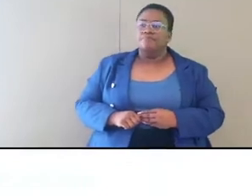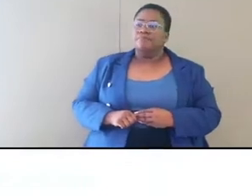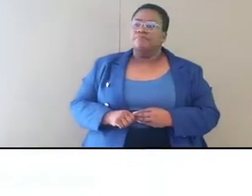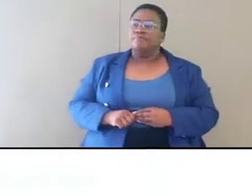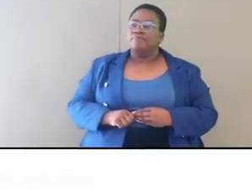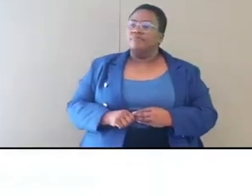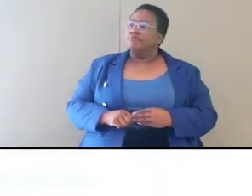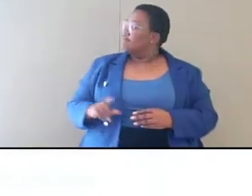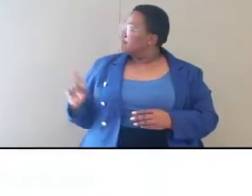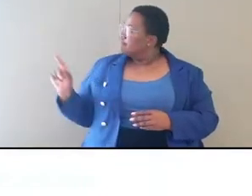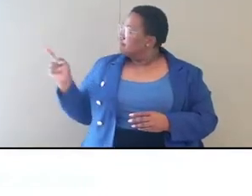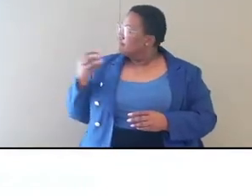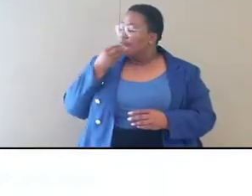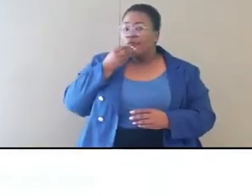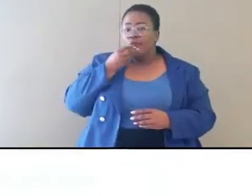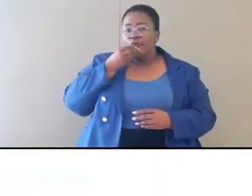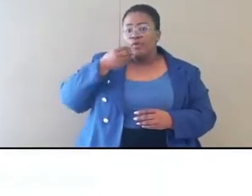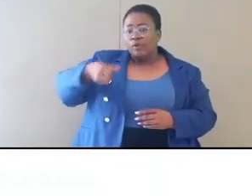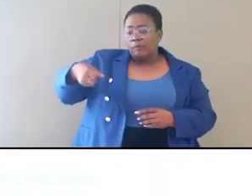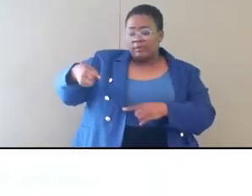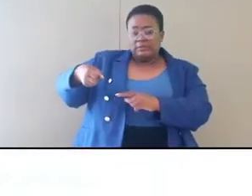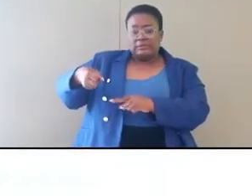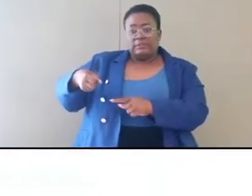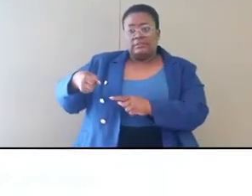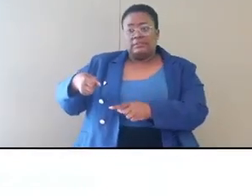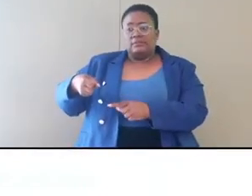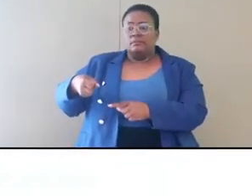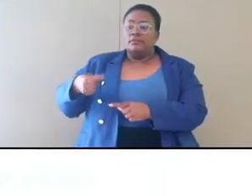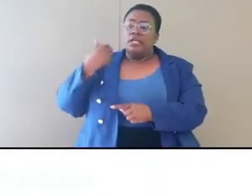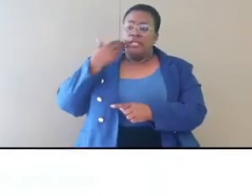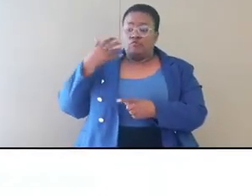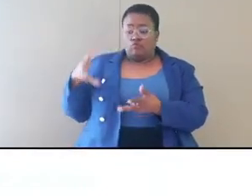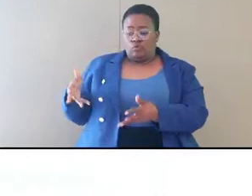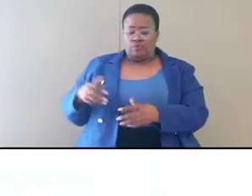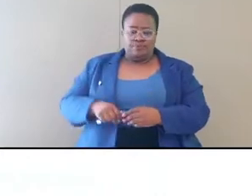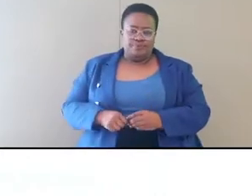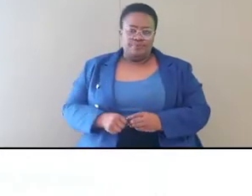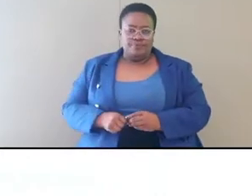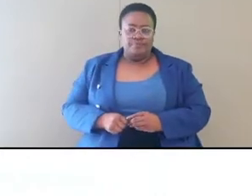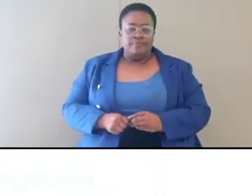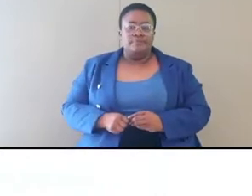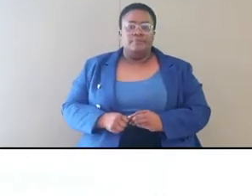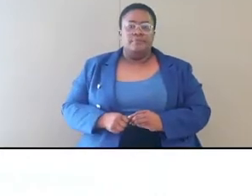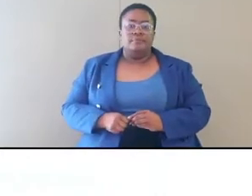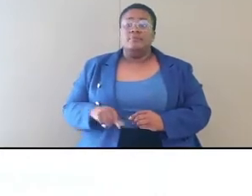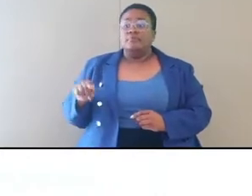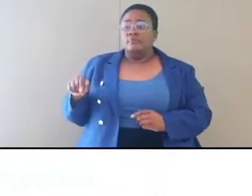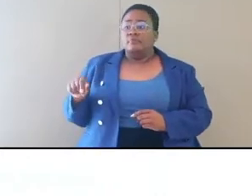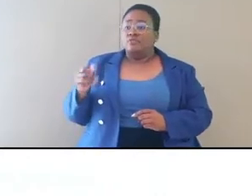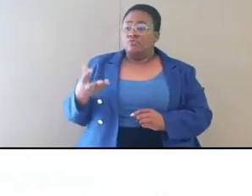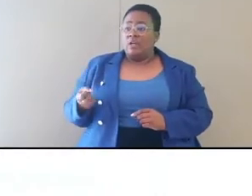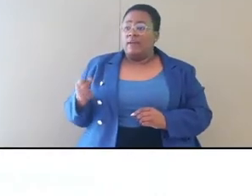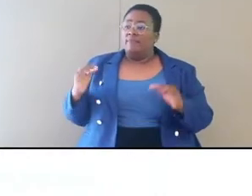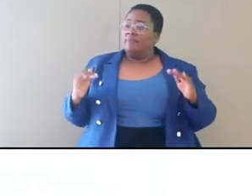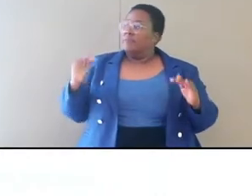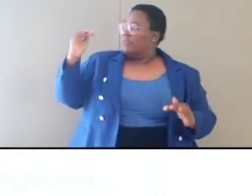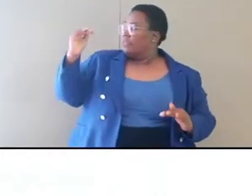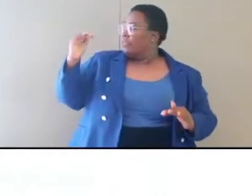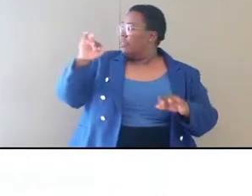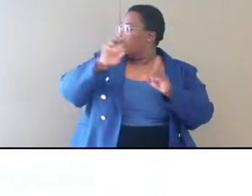Here's the food basket. Think of a food basket that might look something like that. The fact is, here we have massive inequality too.